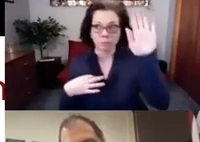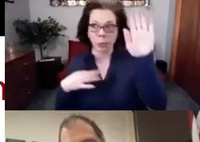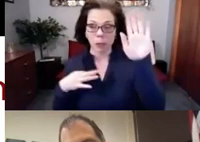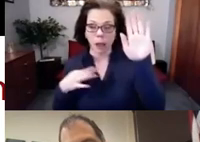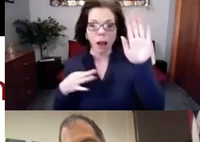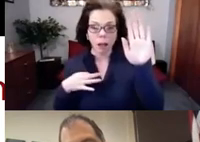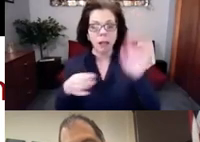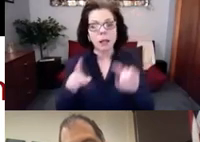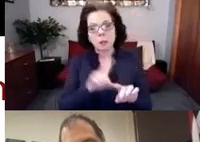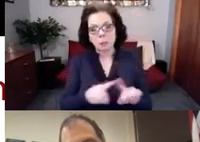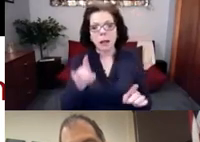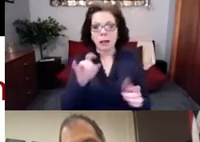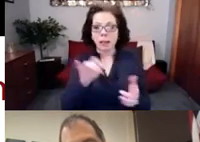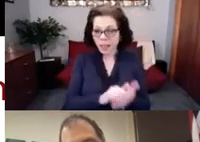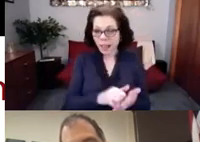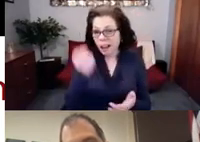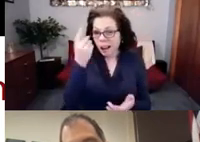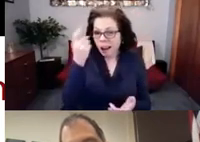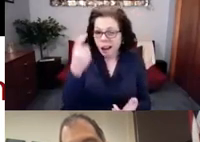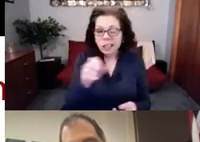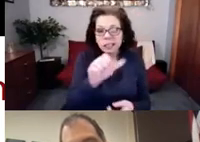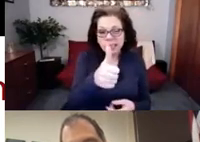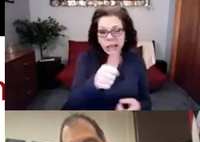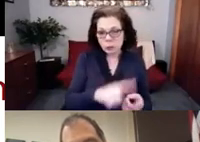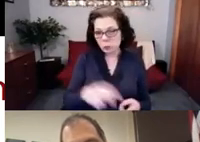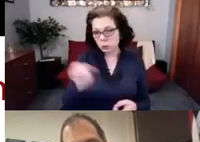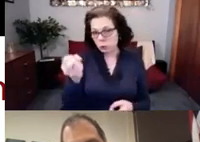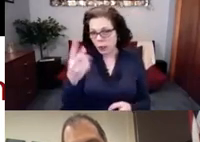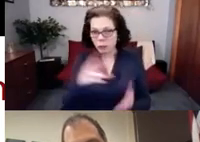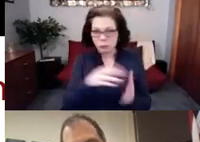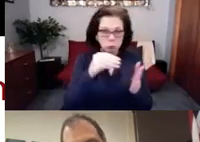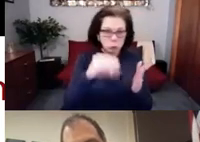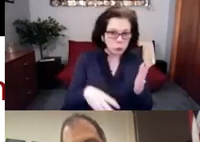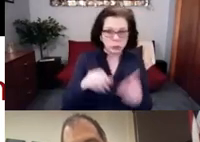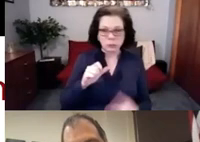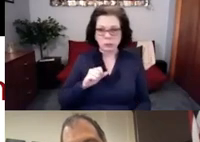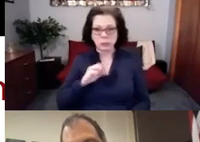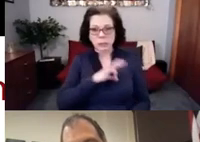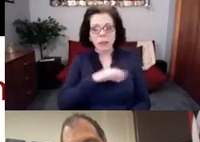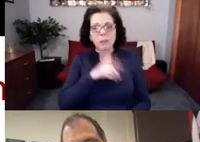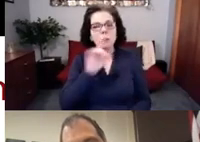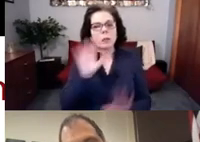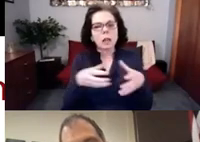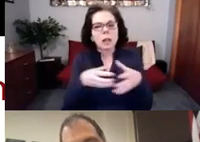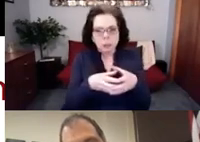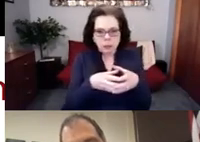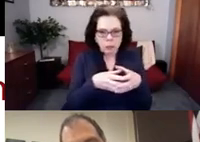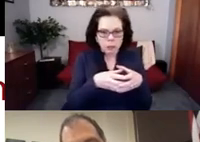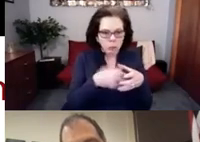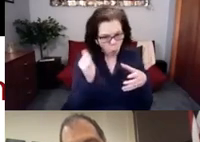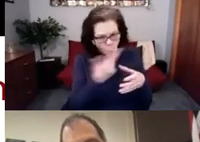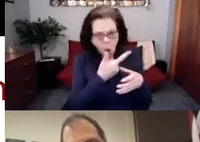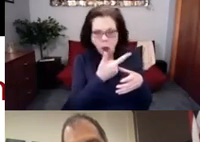involve taking 10 to 12 students or staff members and pooling them or testing their samples